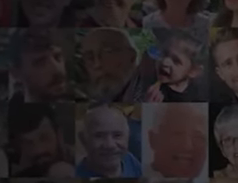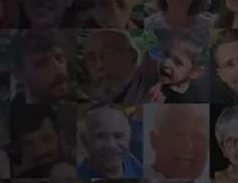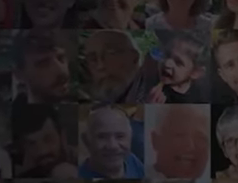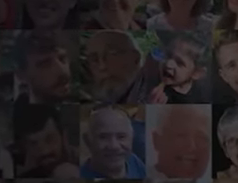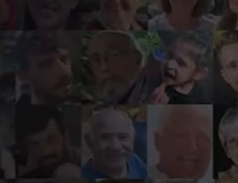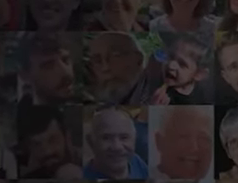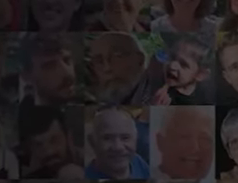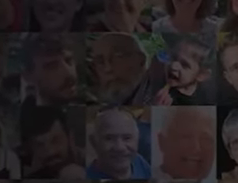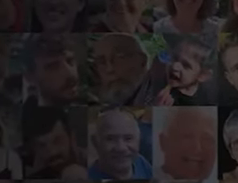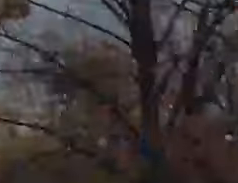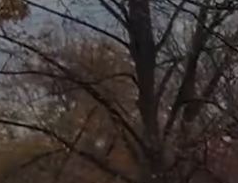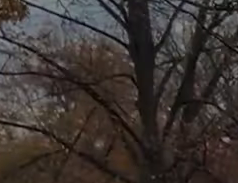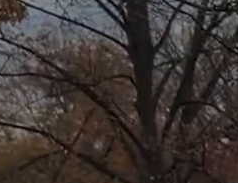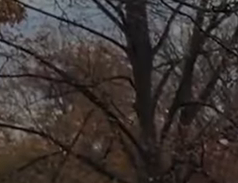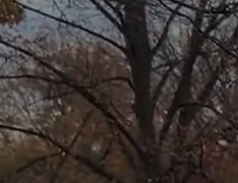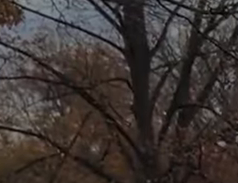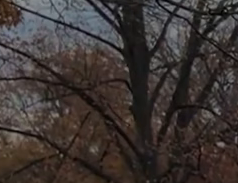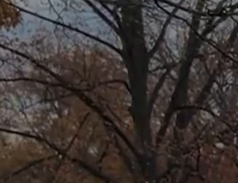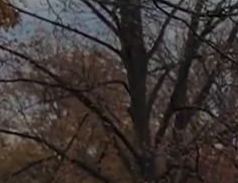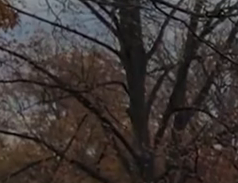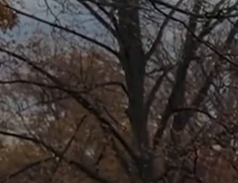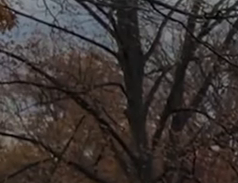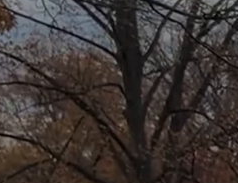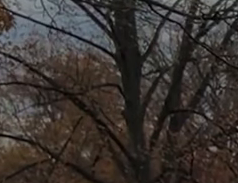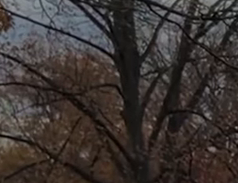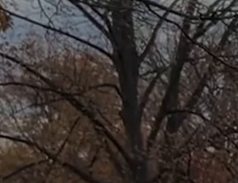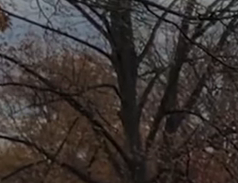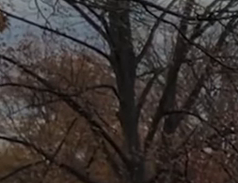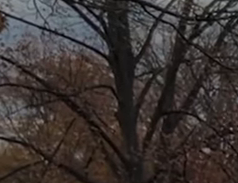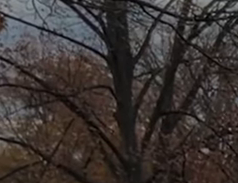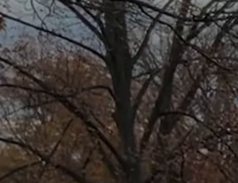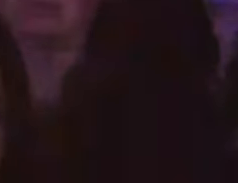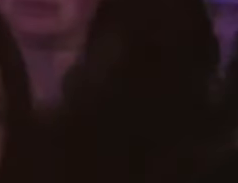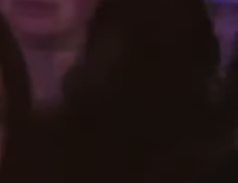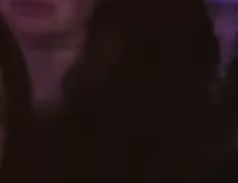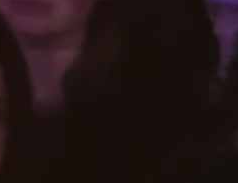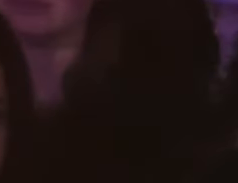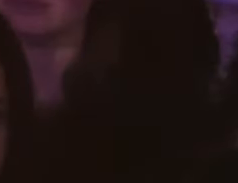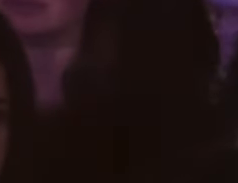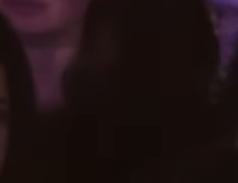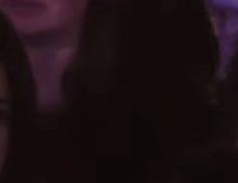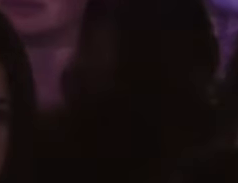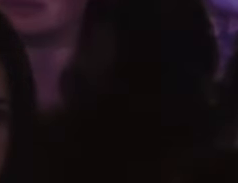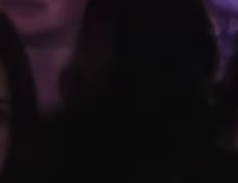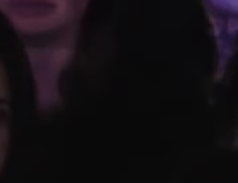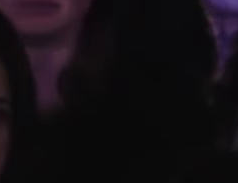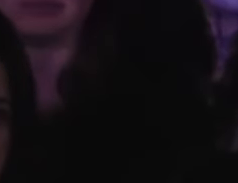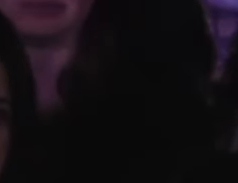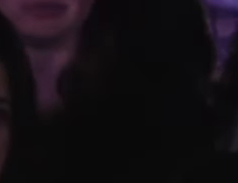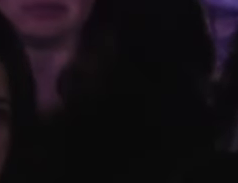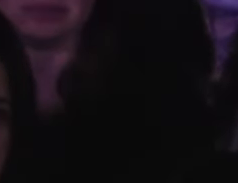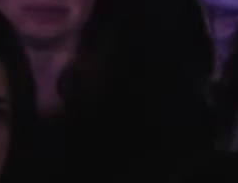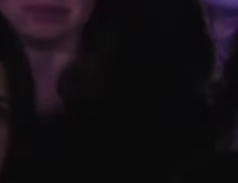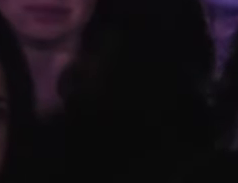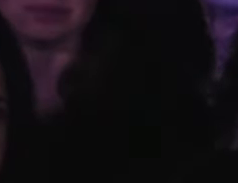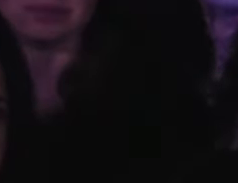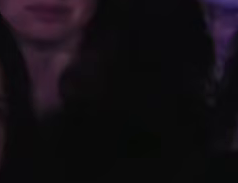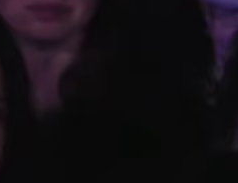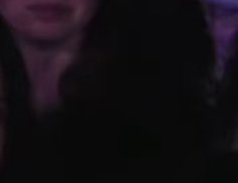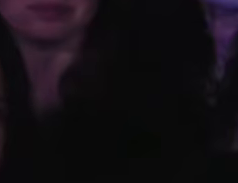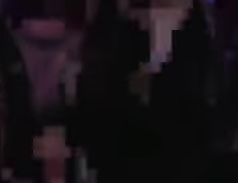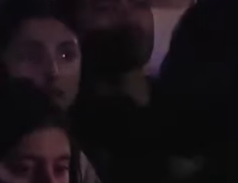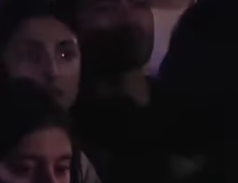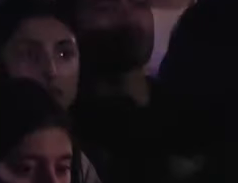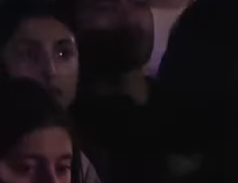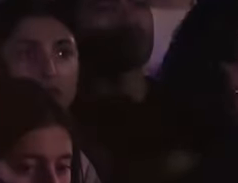the middle of Gaza. We're all here, we're proud to be Jewish, we're determined, we're strong, and just like Israel will win its war against Hamas, we, the